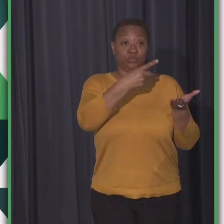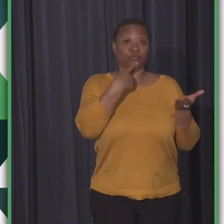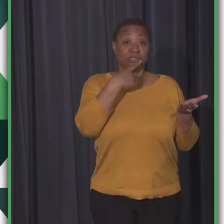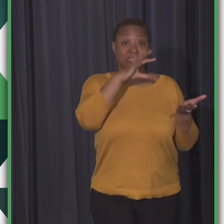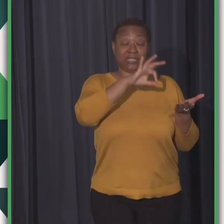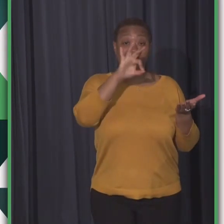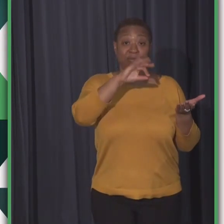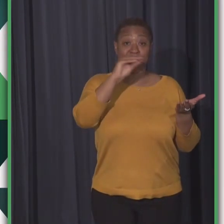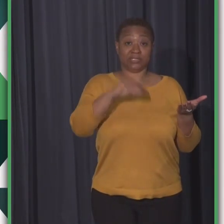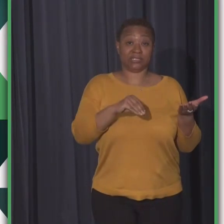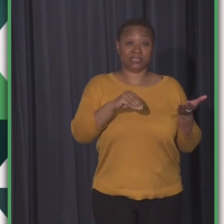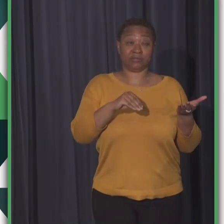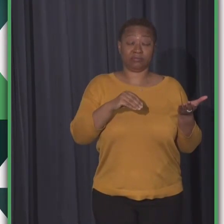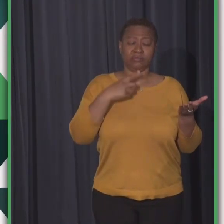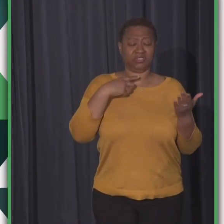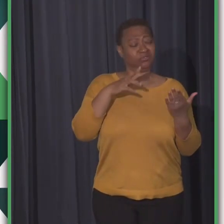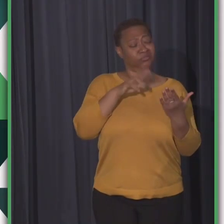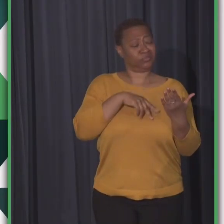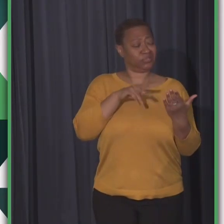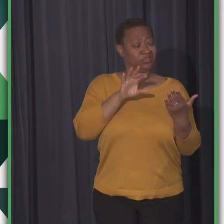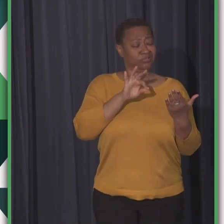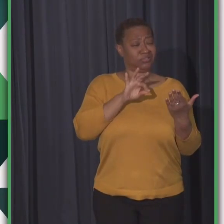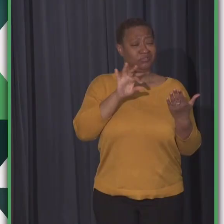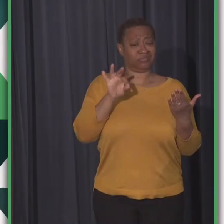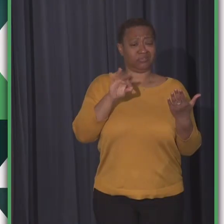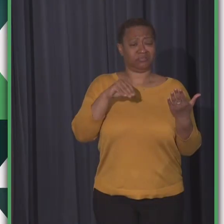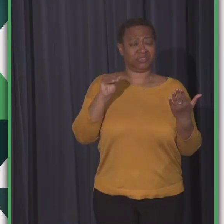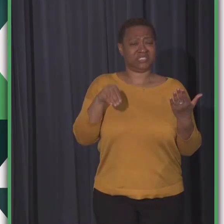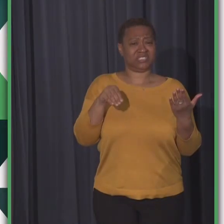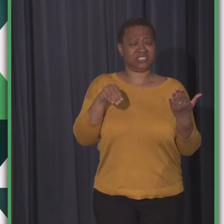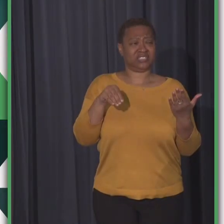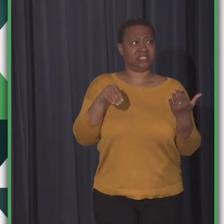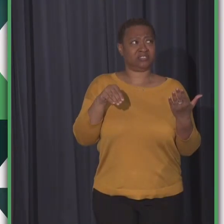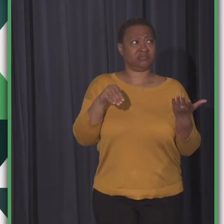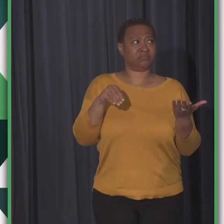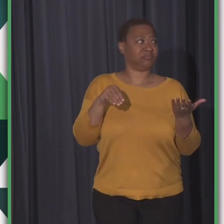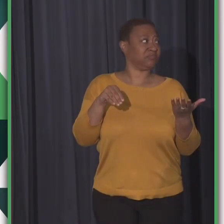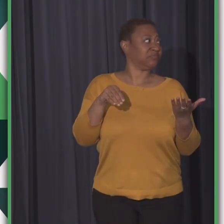99%, you read that and say it's a 99%,